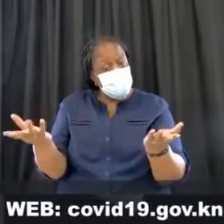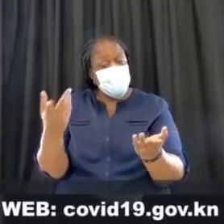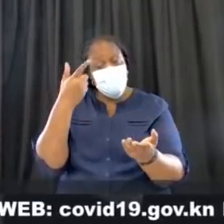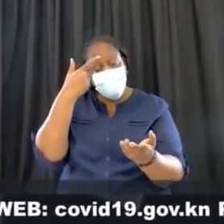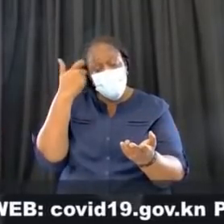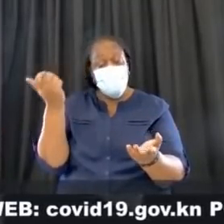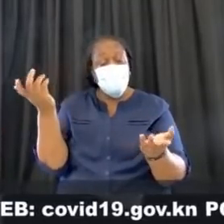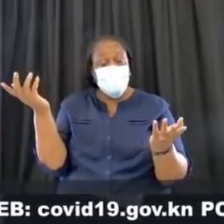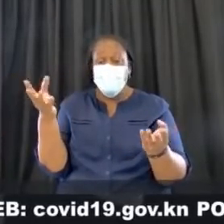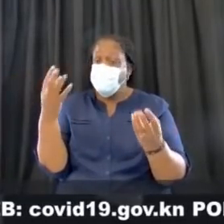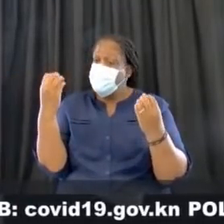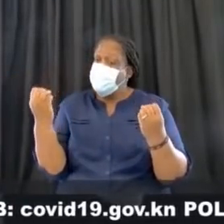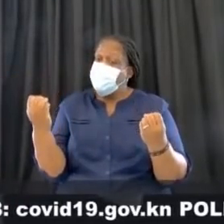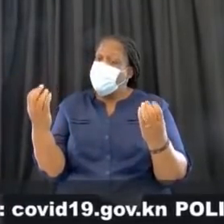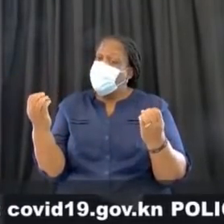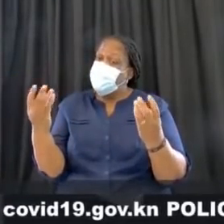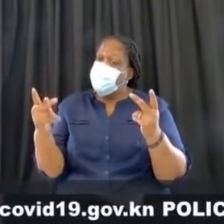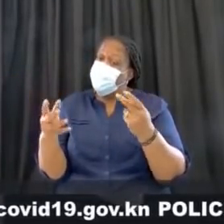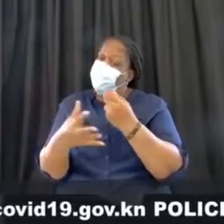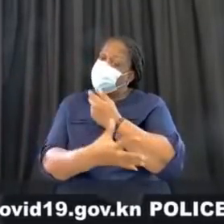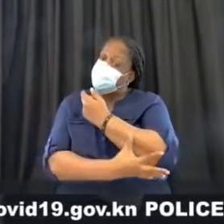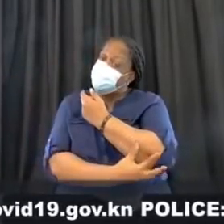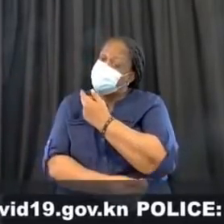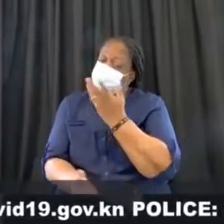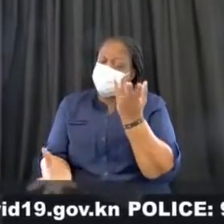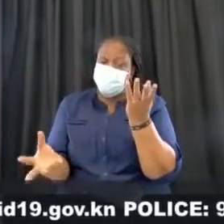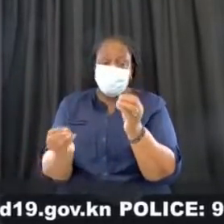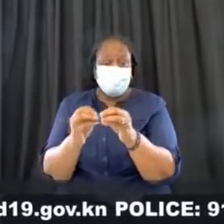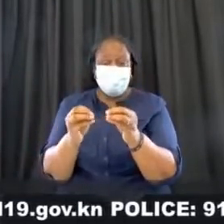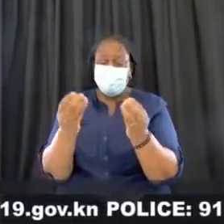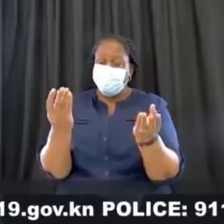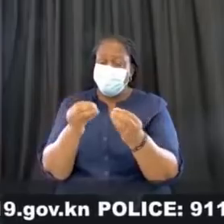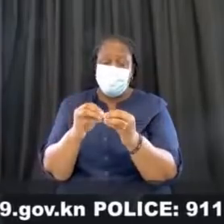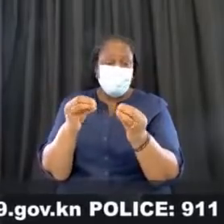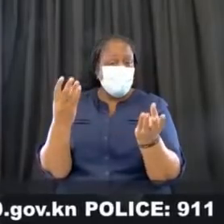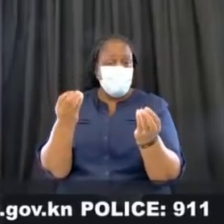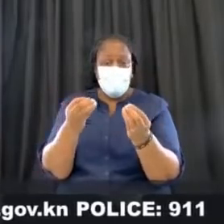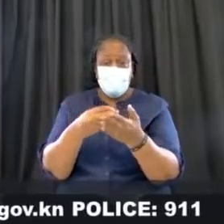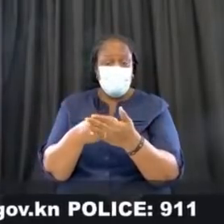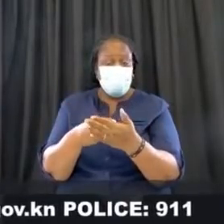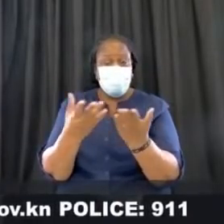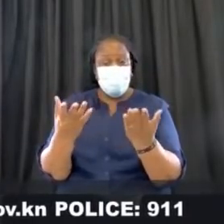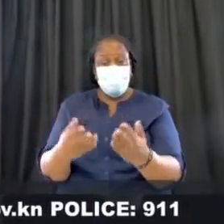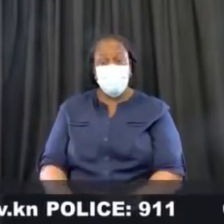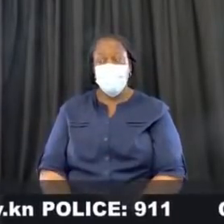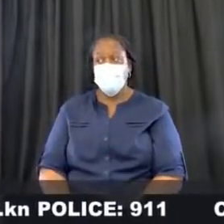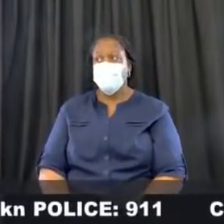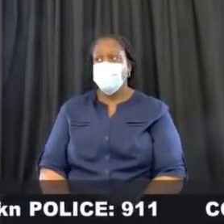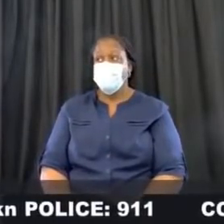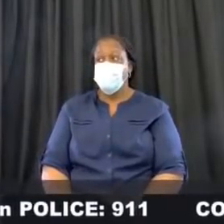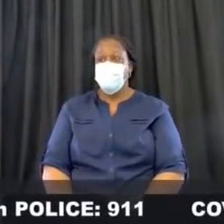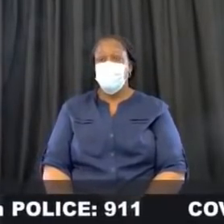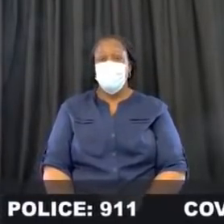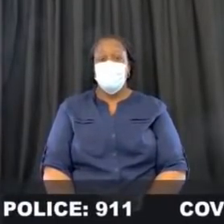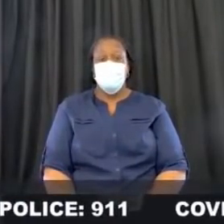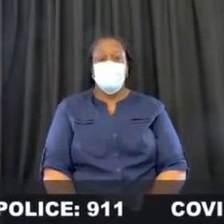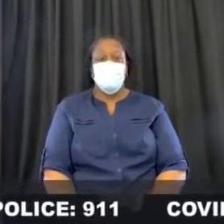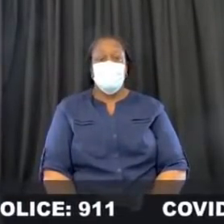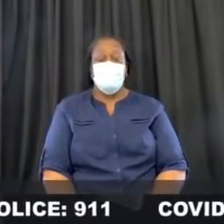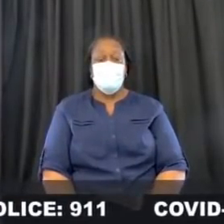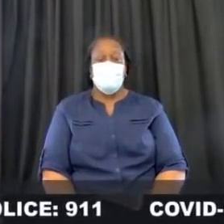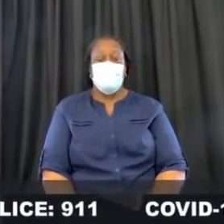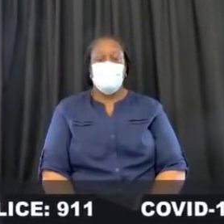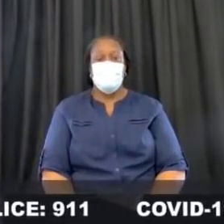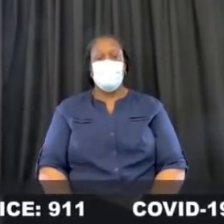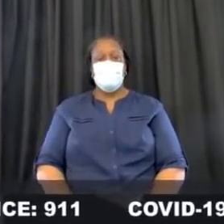activities. Ladies and gentlemen, on Monday, some schools would have opened, but today, the majority of the